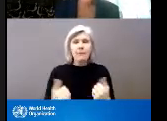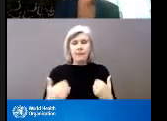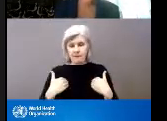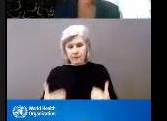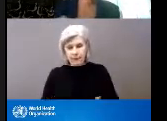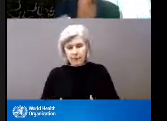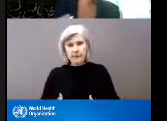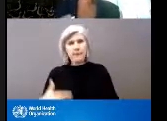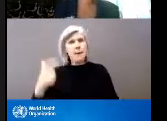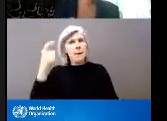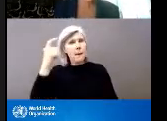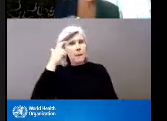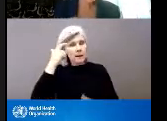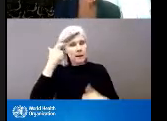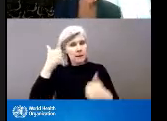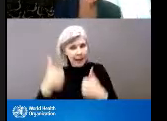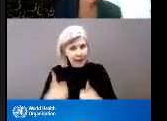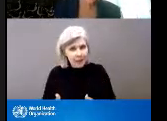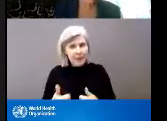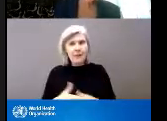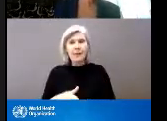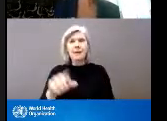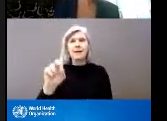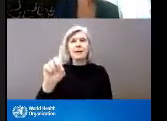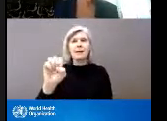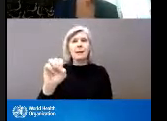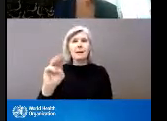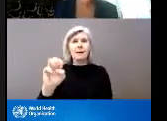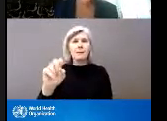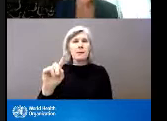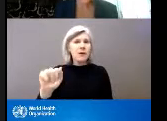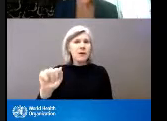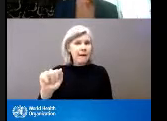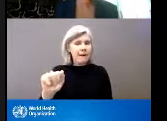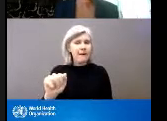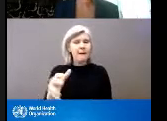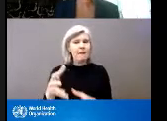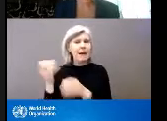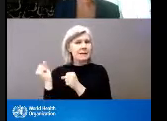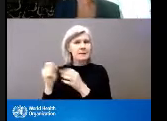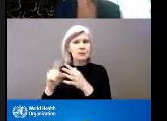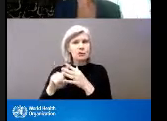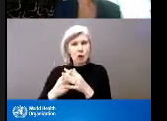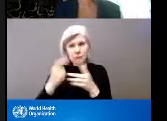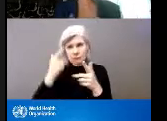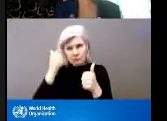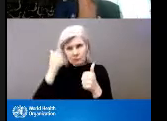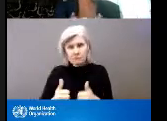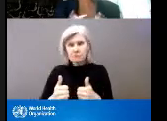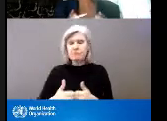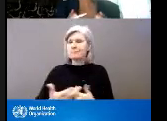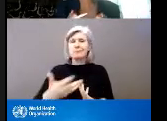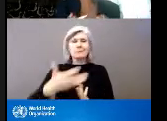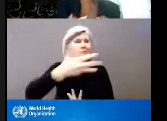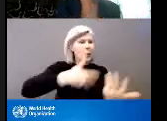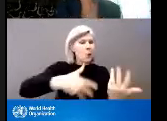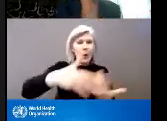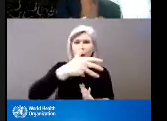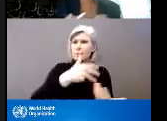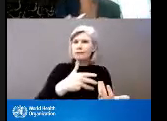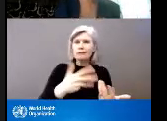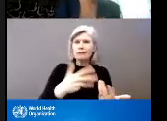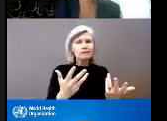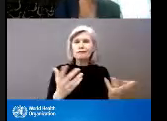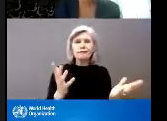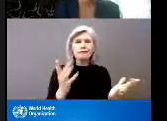of dementia, earlier death, social isolation and loneliness, the fact that if we're more